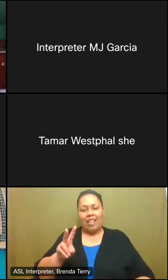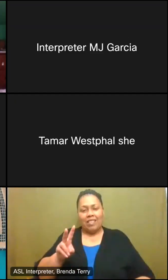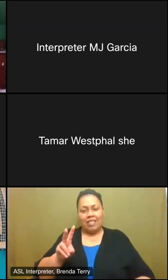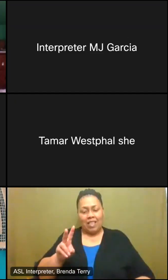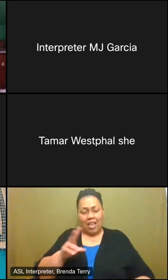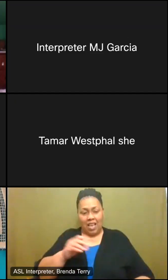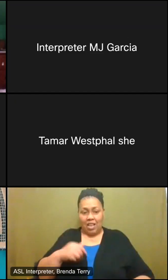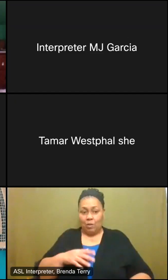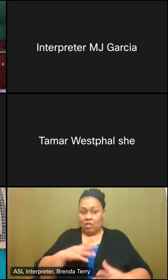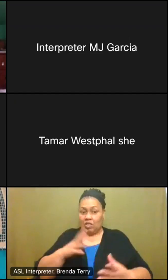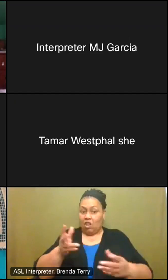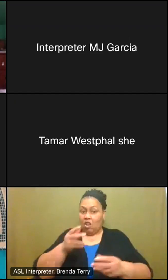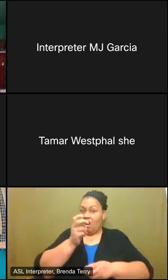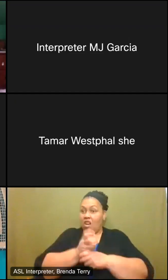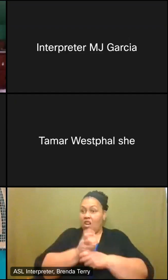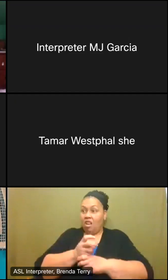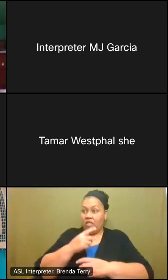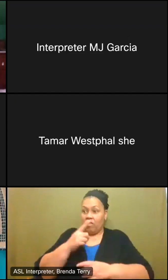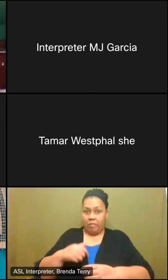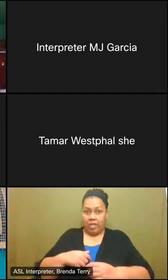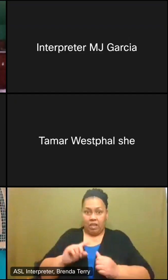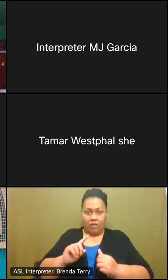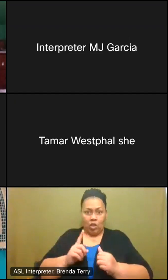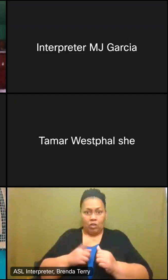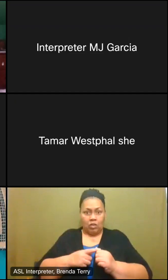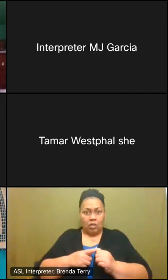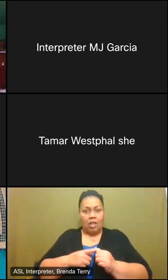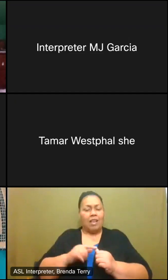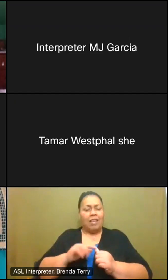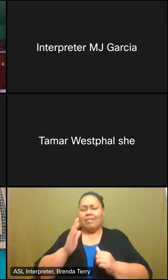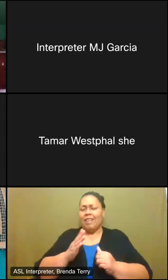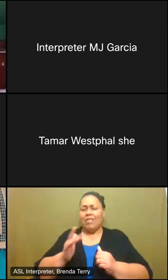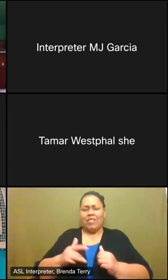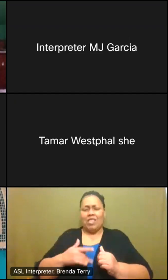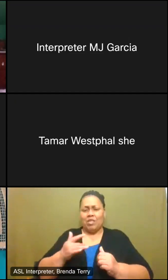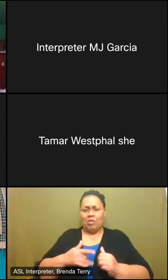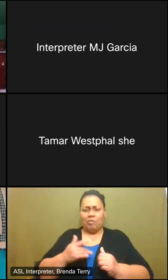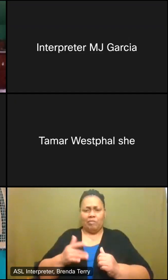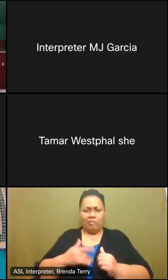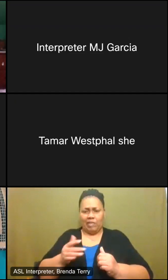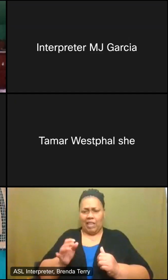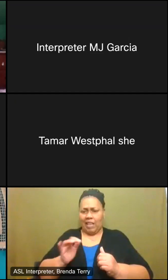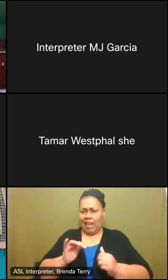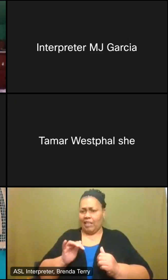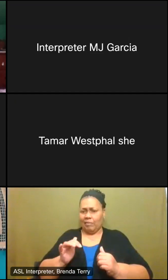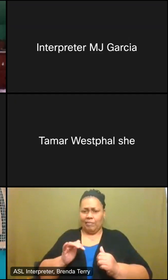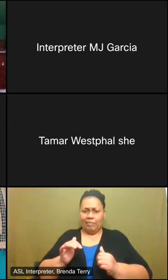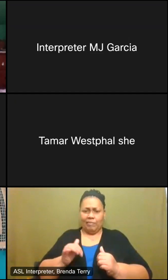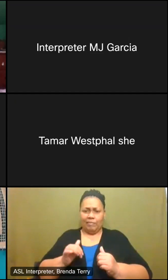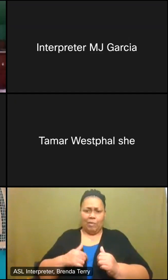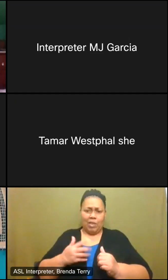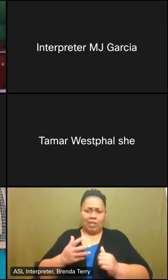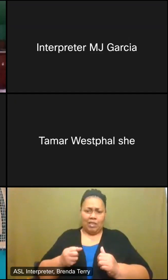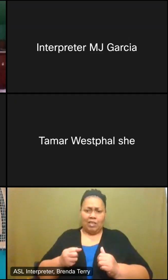so hard for me at first. And I never feel that I was